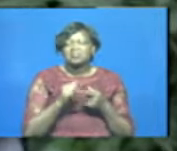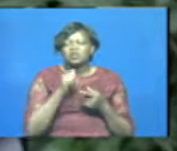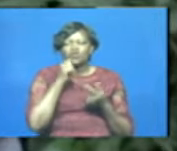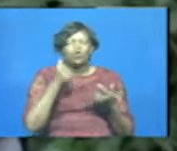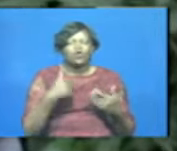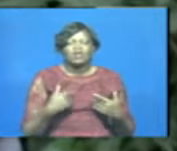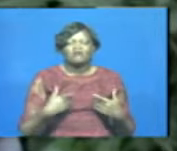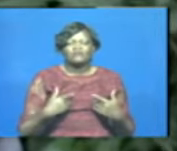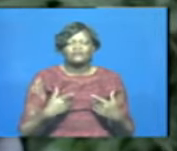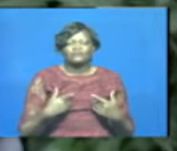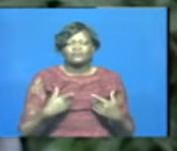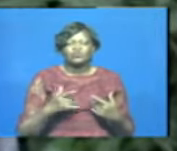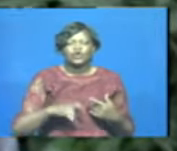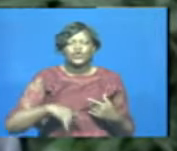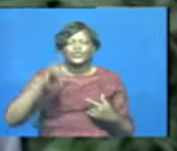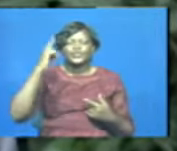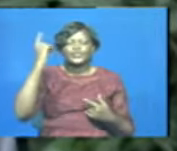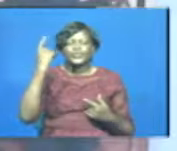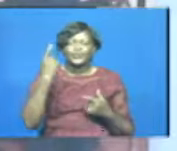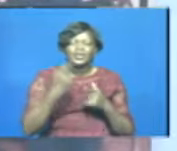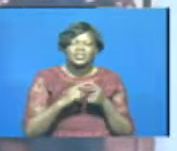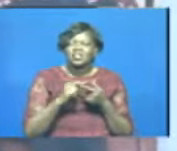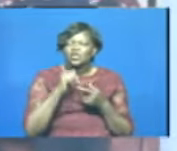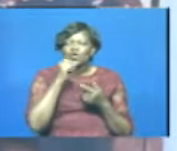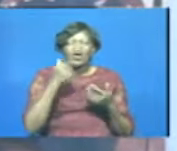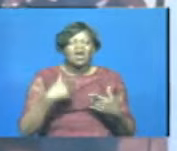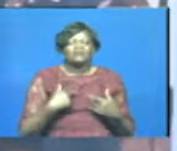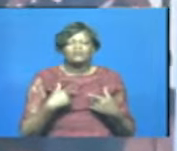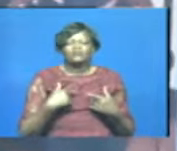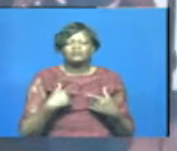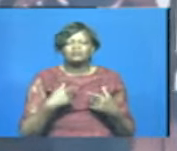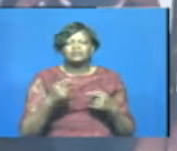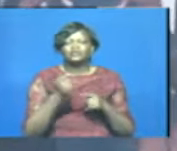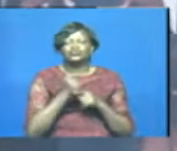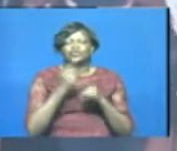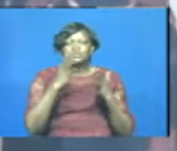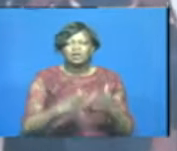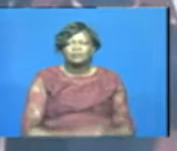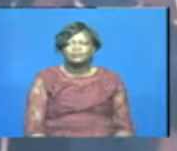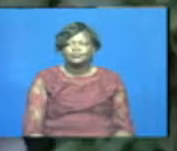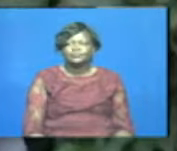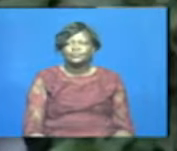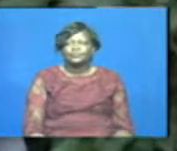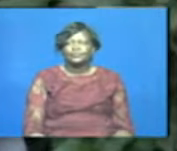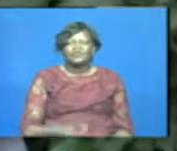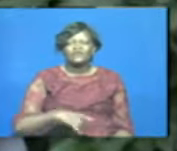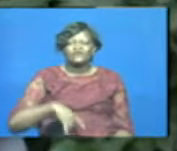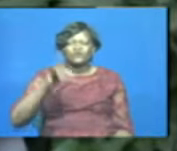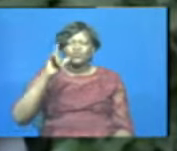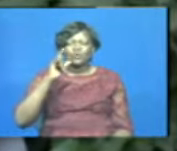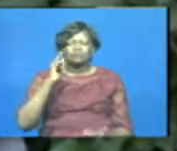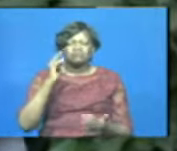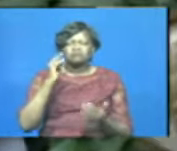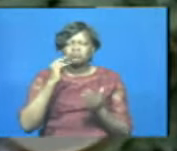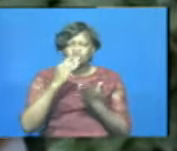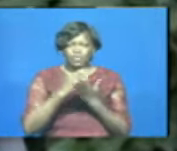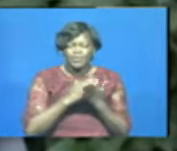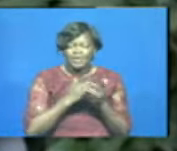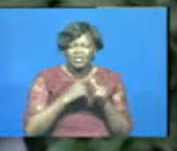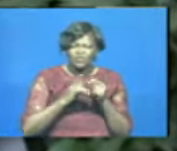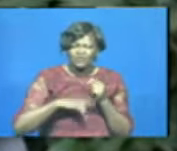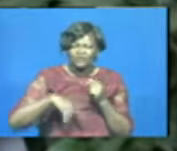they didn't have the helicopters, they didn't have the instructor. In France, the flying course was on a crash program. And we used to fly